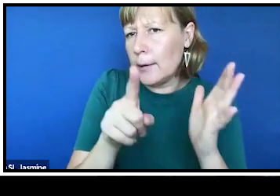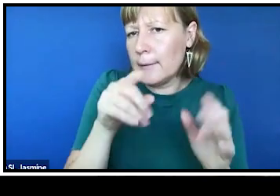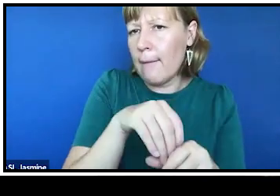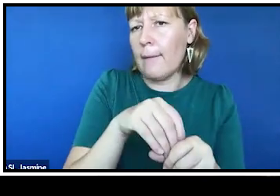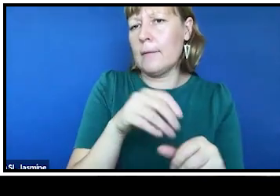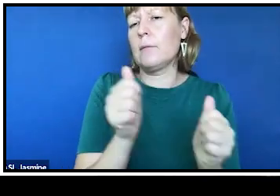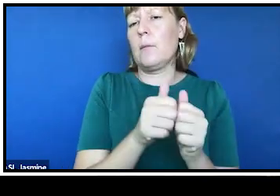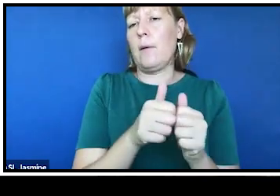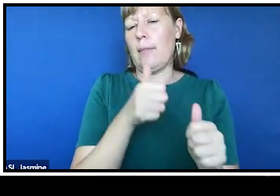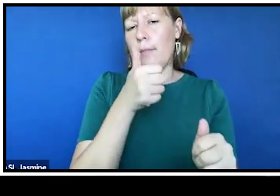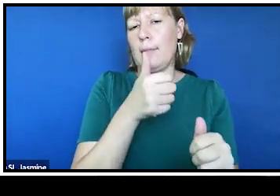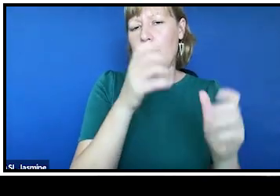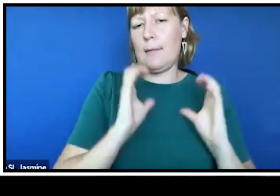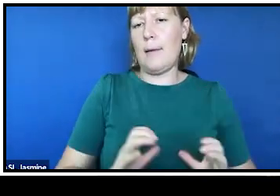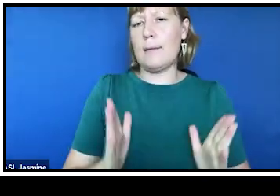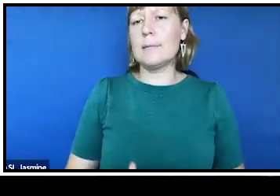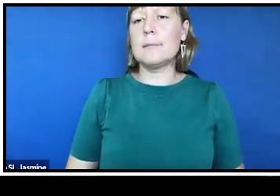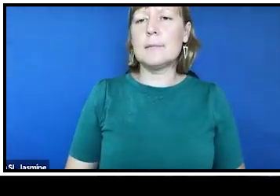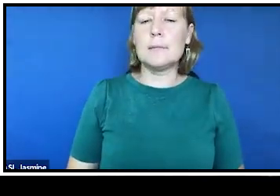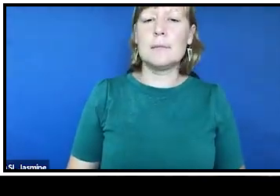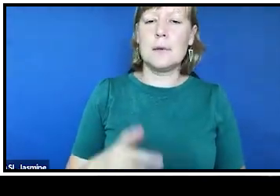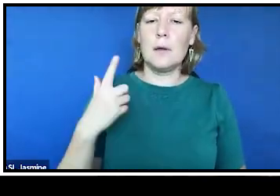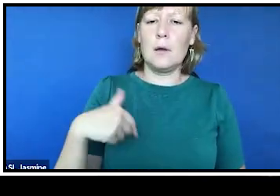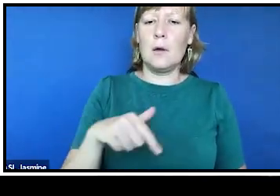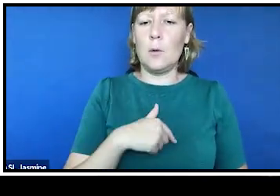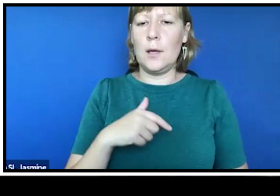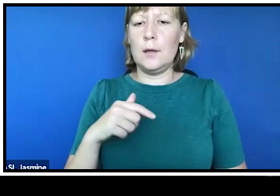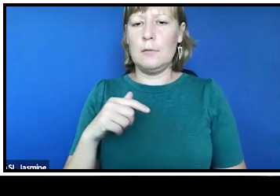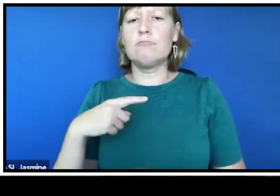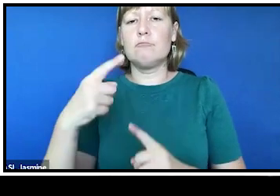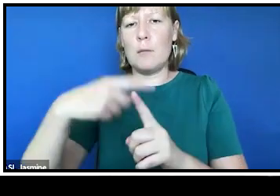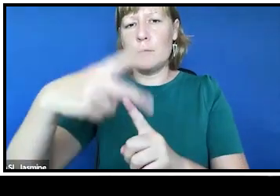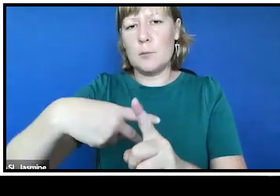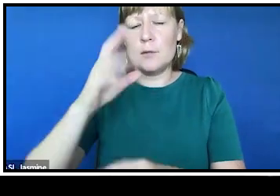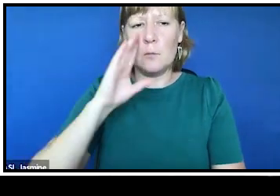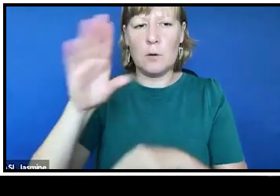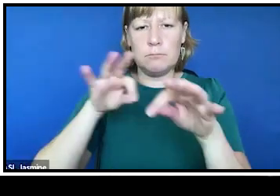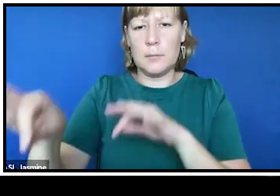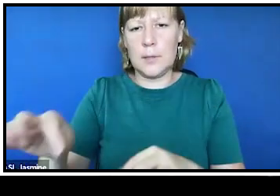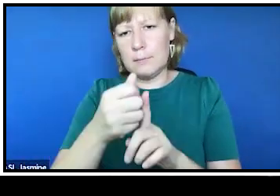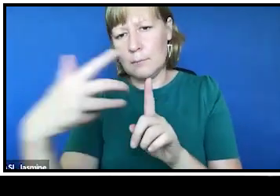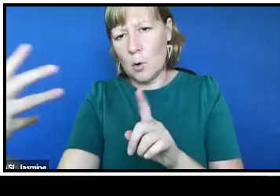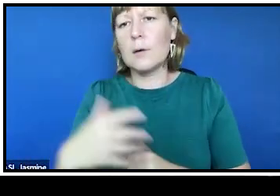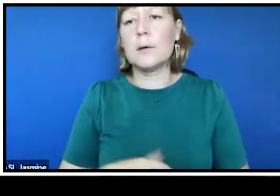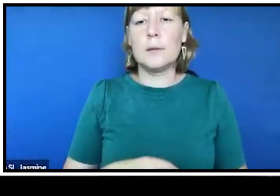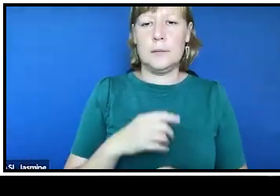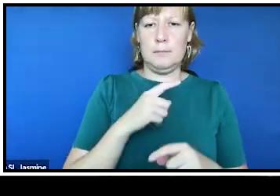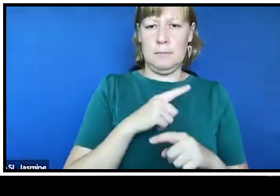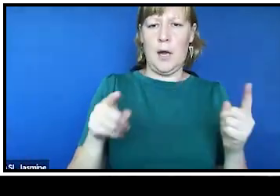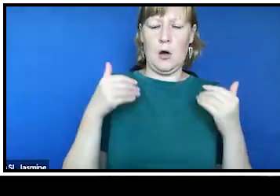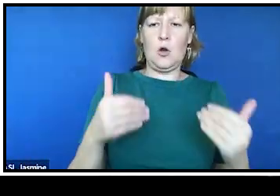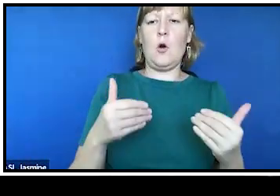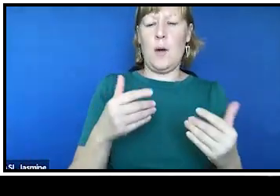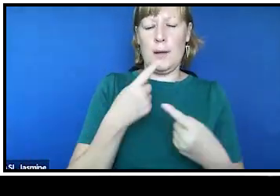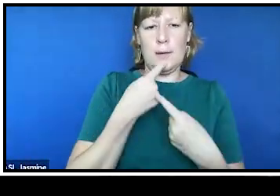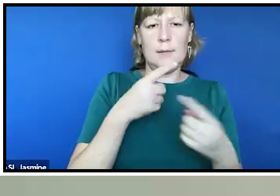we'll provide more information in the upcoming months on that, but I wanted to let people know just in case they had heard about that email